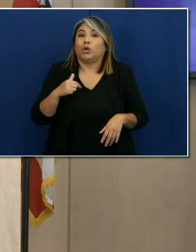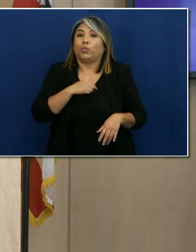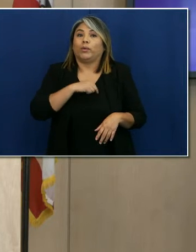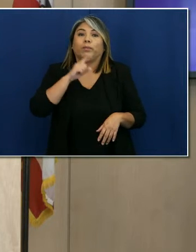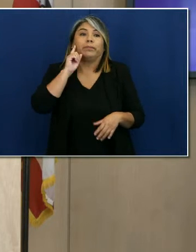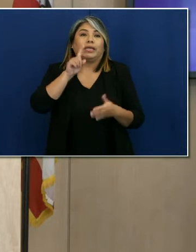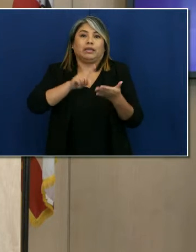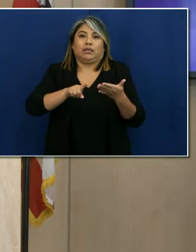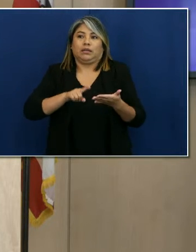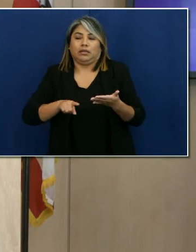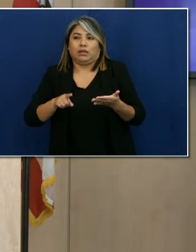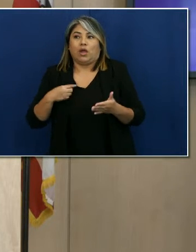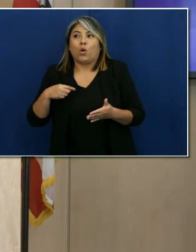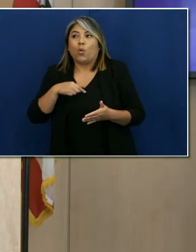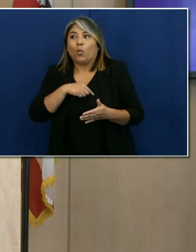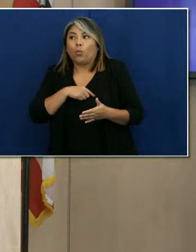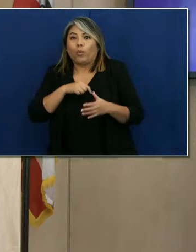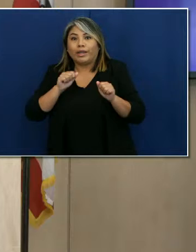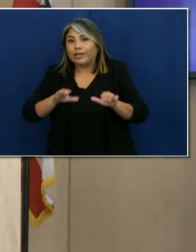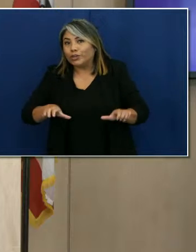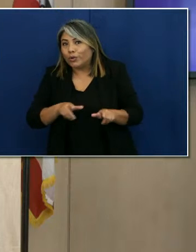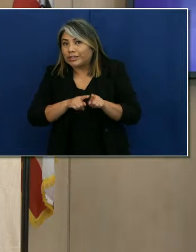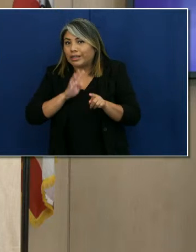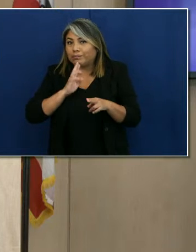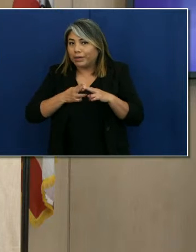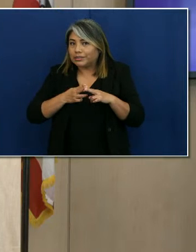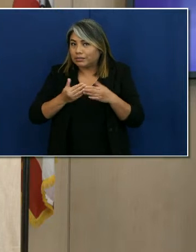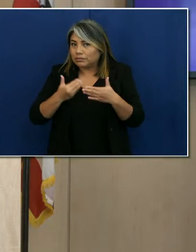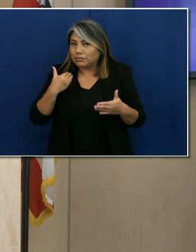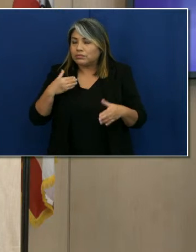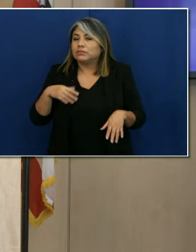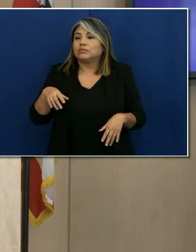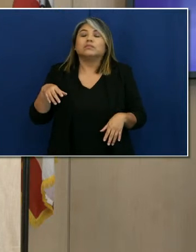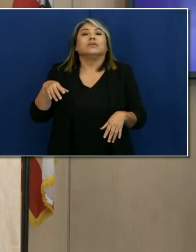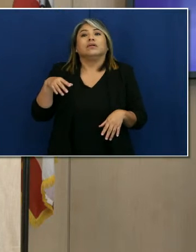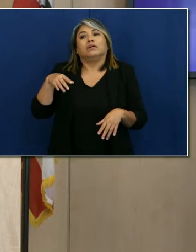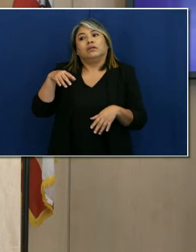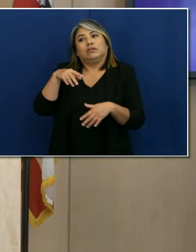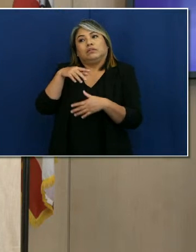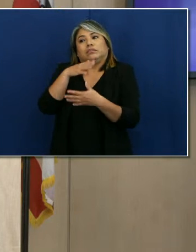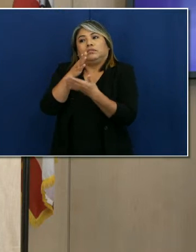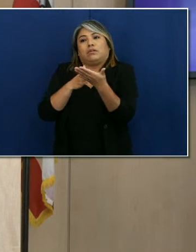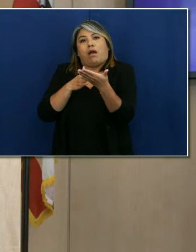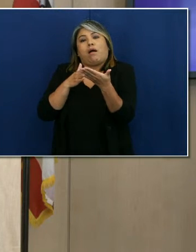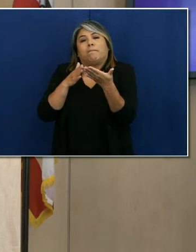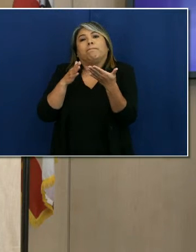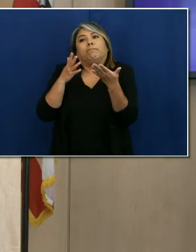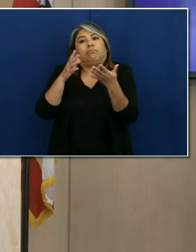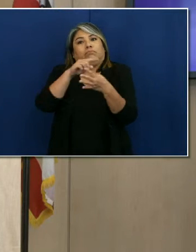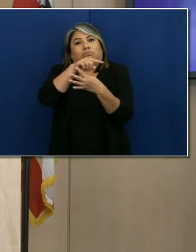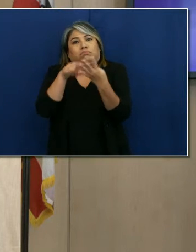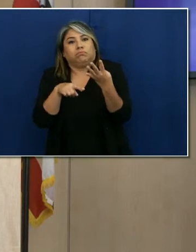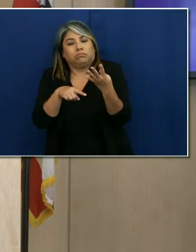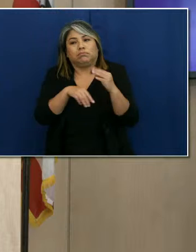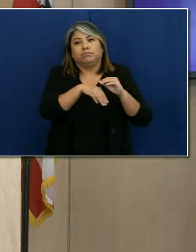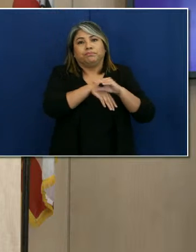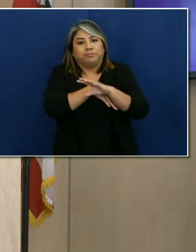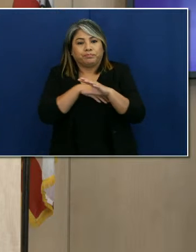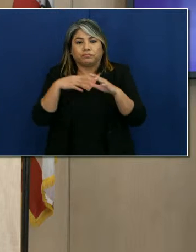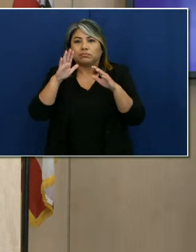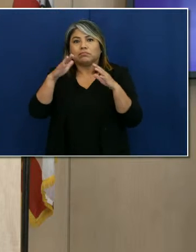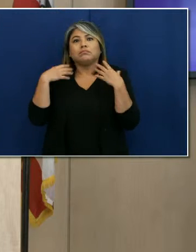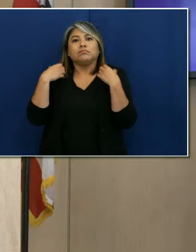looking at what we can do. As I stated, these are some of the social determinants of health are things that